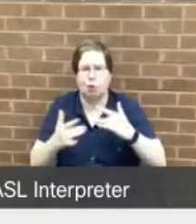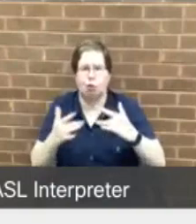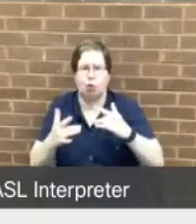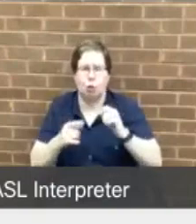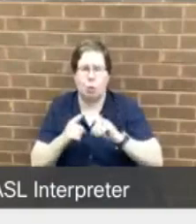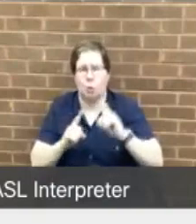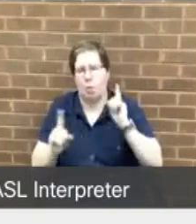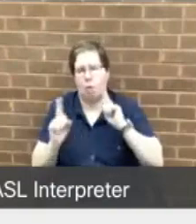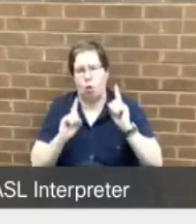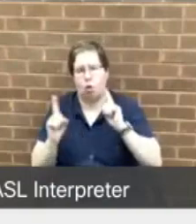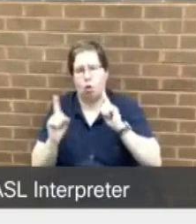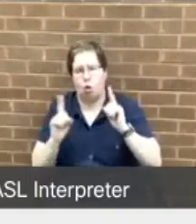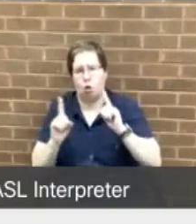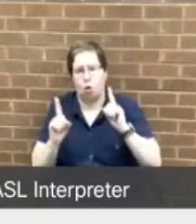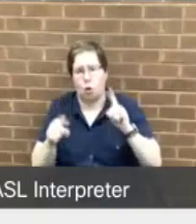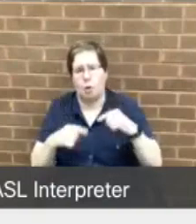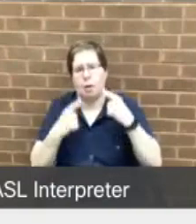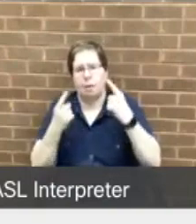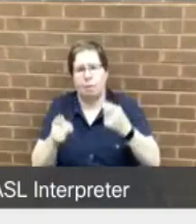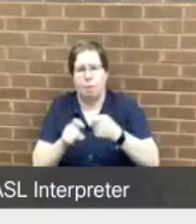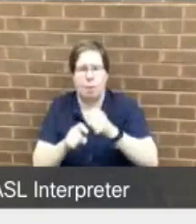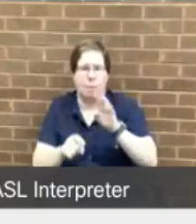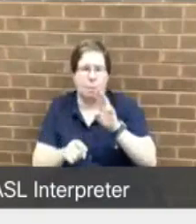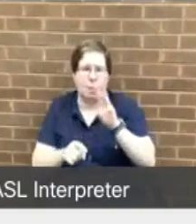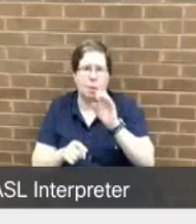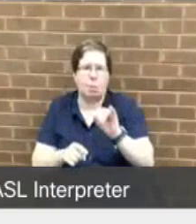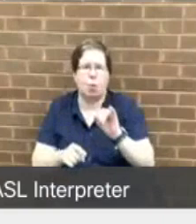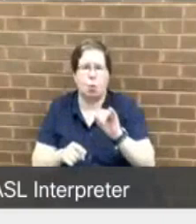heard, literally heard out of BWI. So,